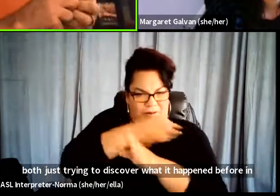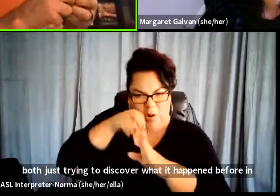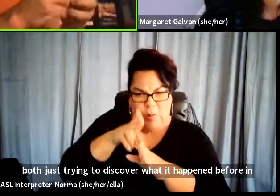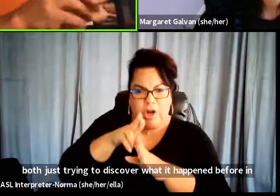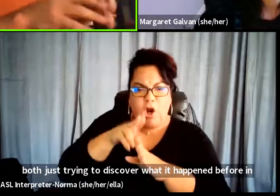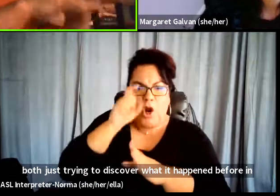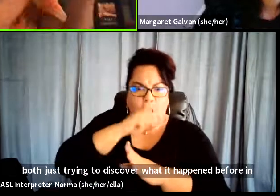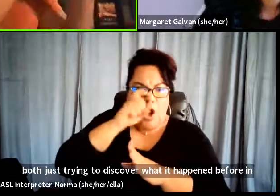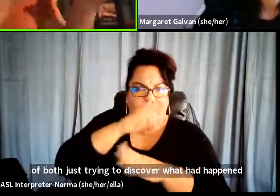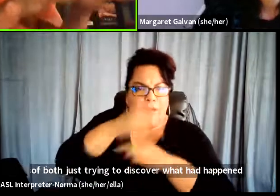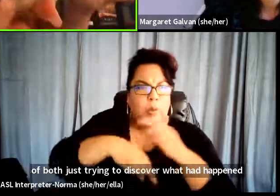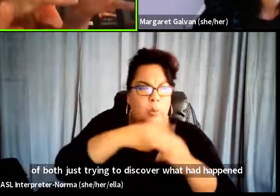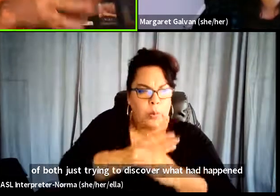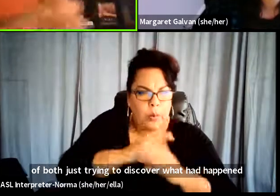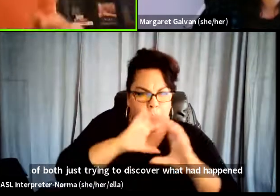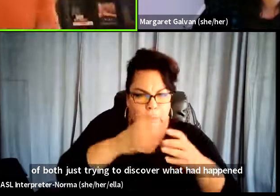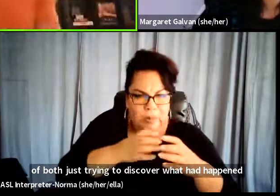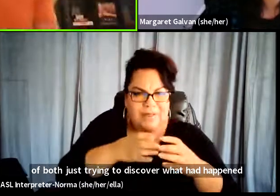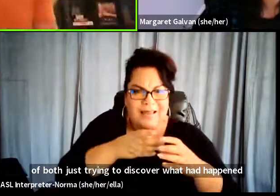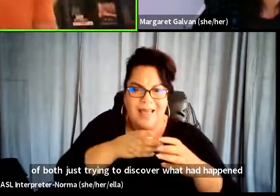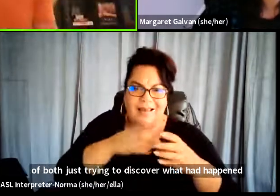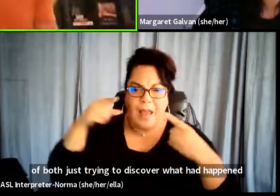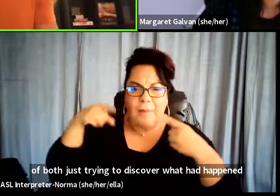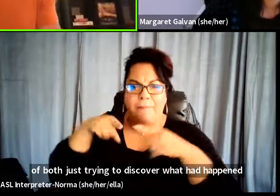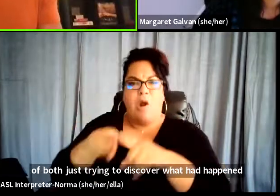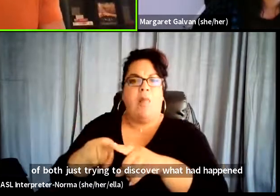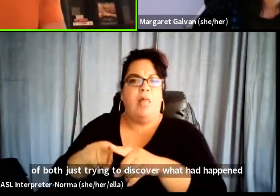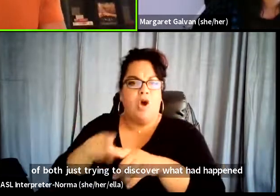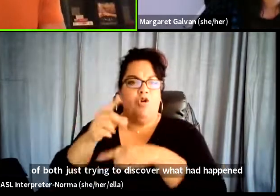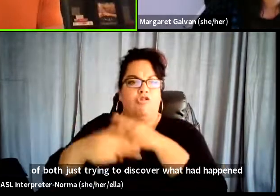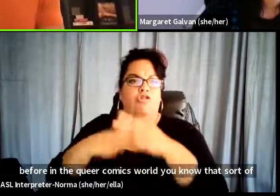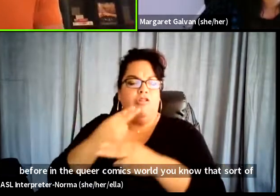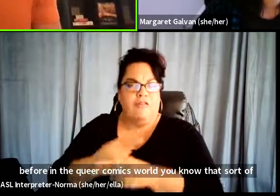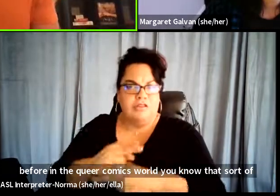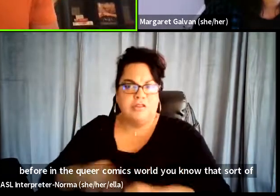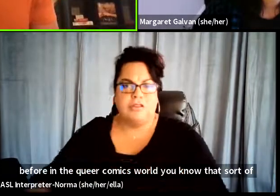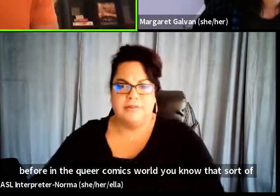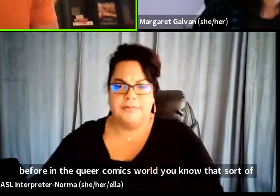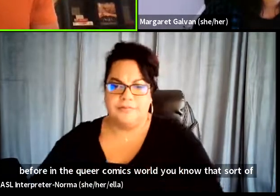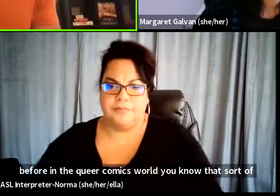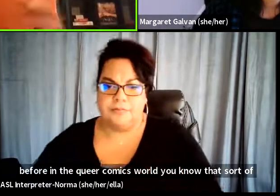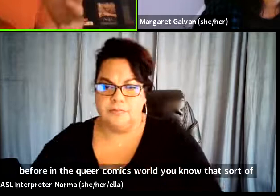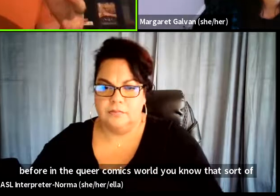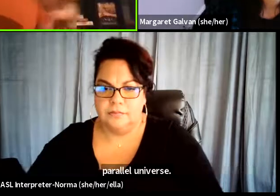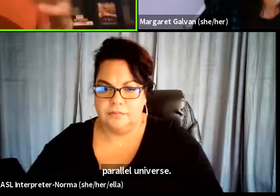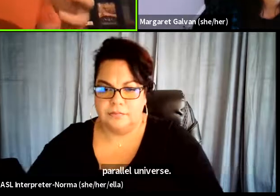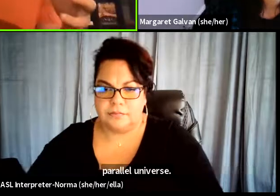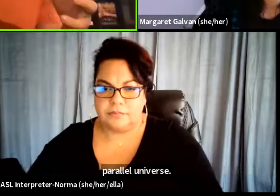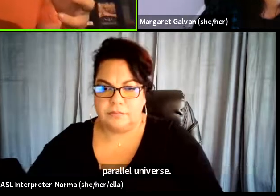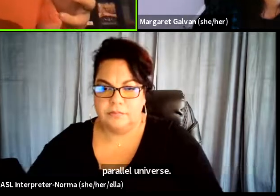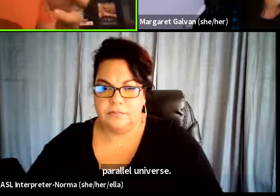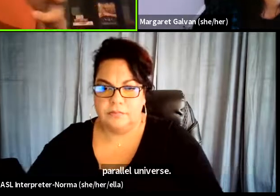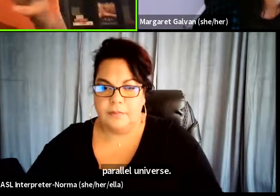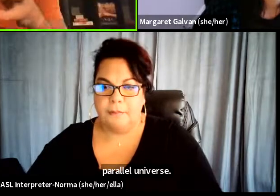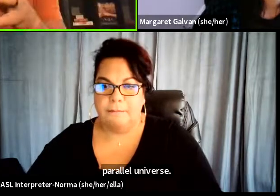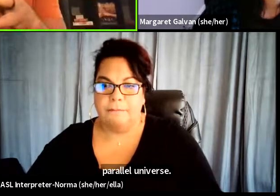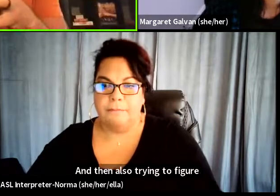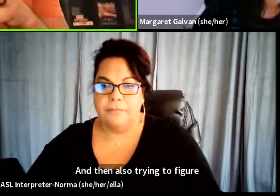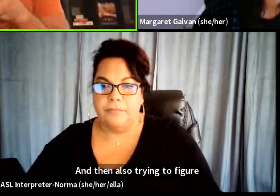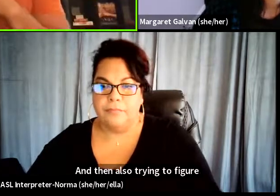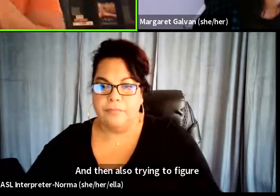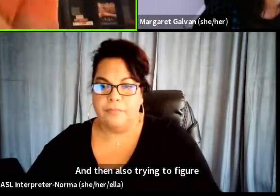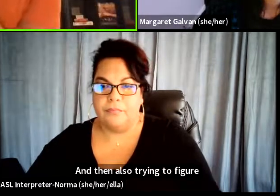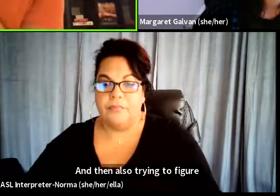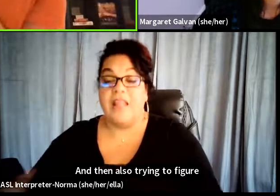world, you know, that sort of parallel universe. And then also trying to figure out a way to bring,